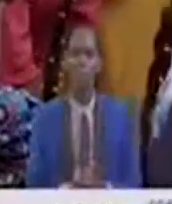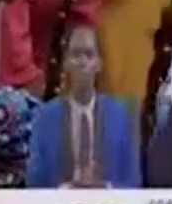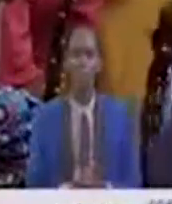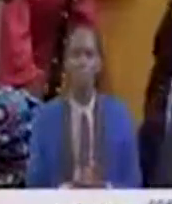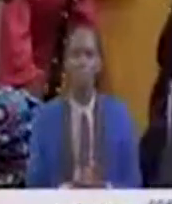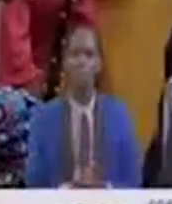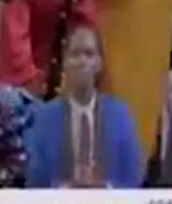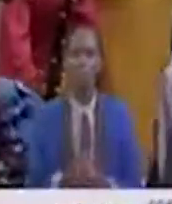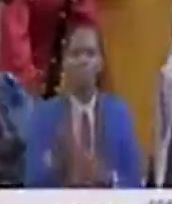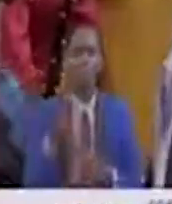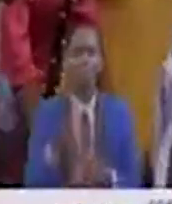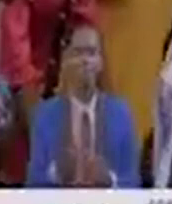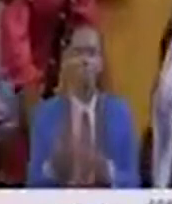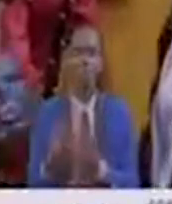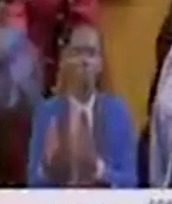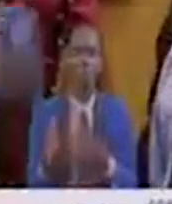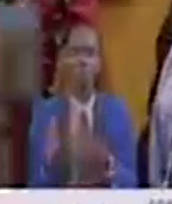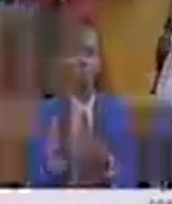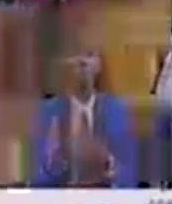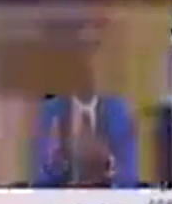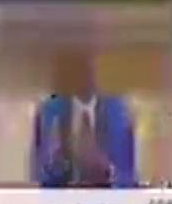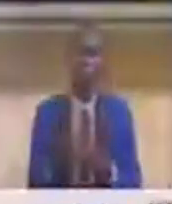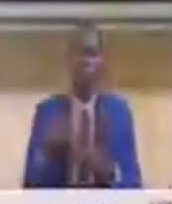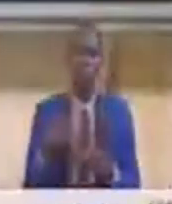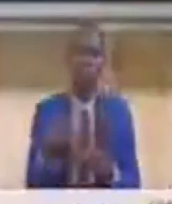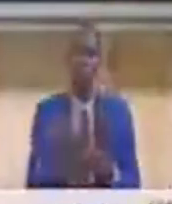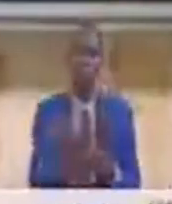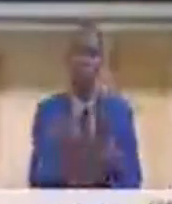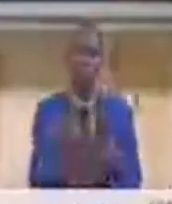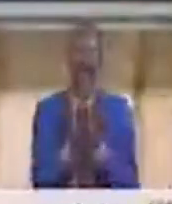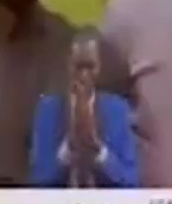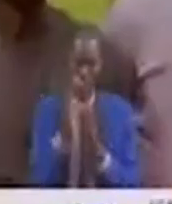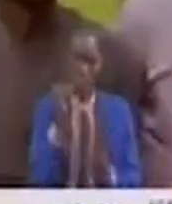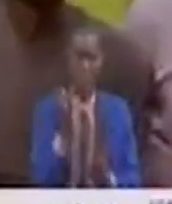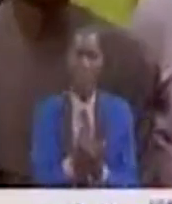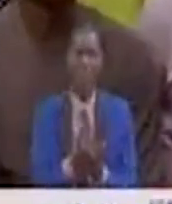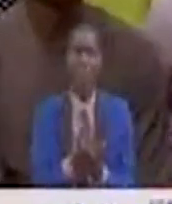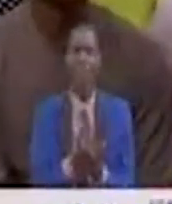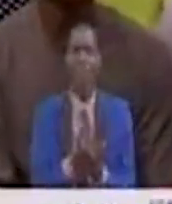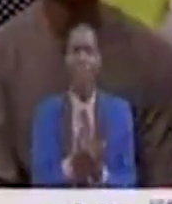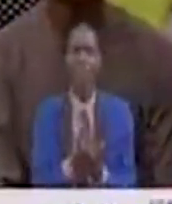In Jesus' name we pray.